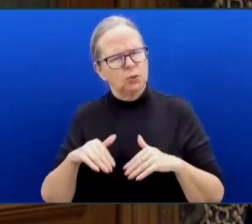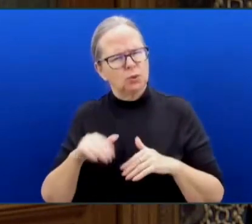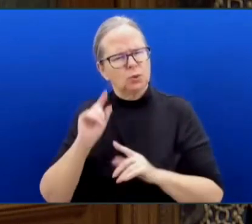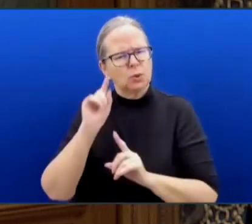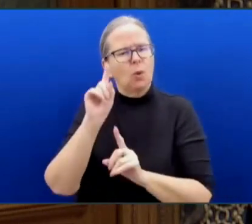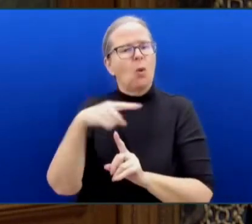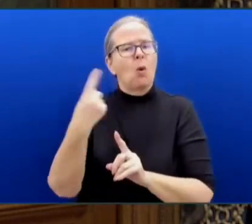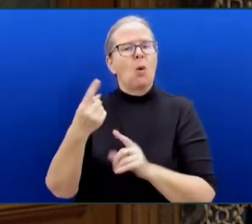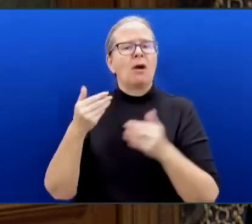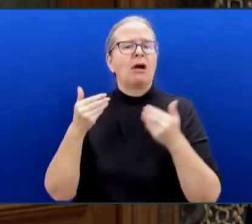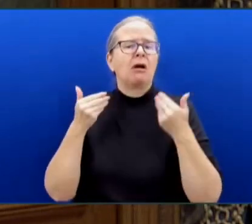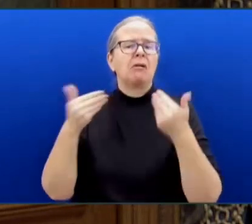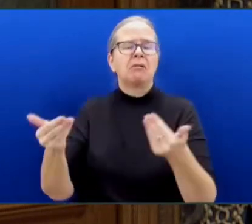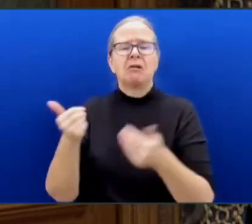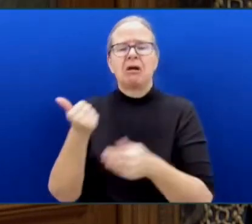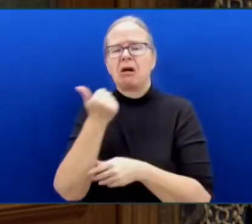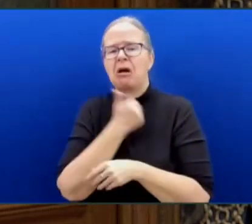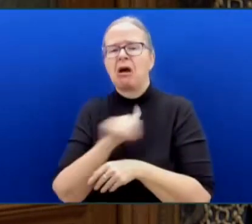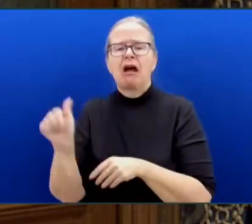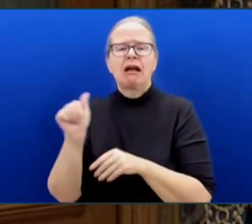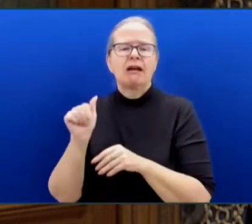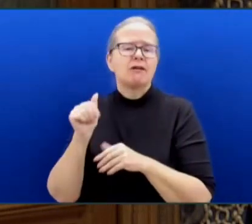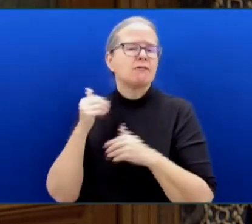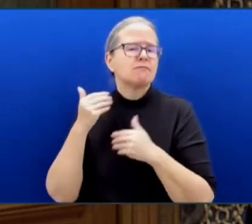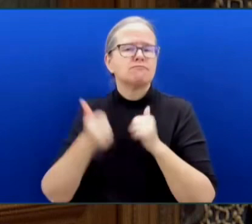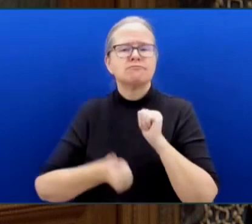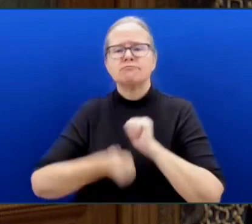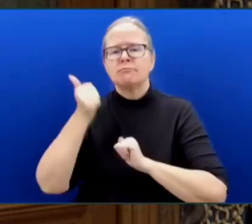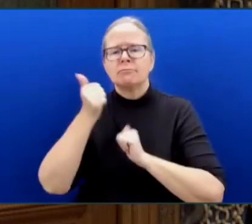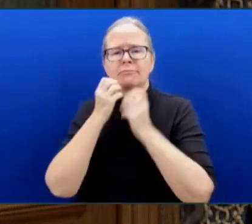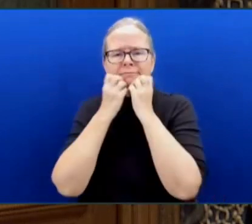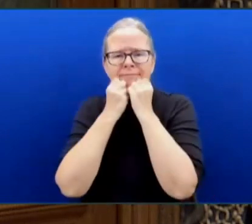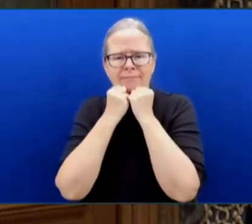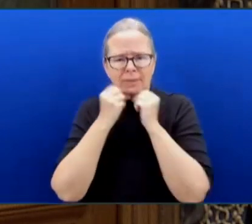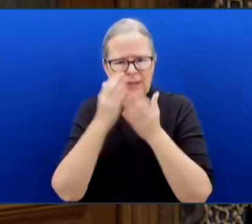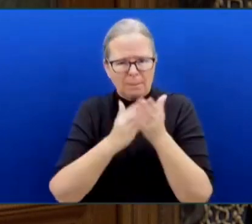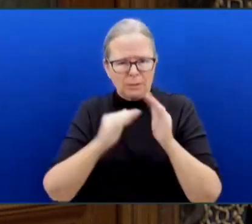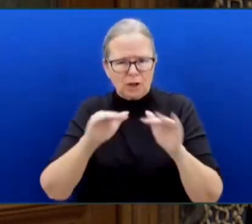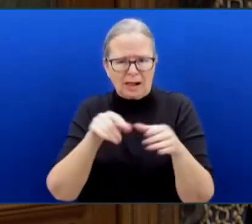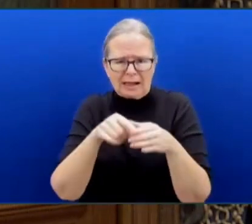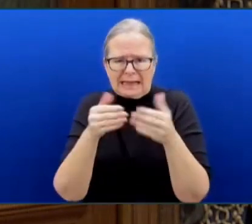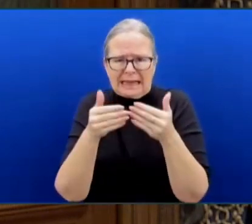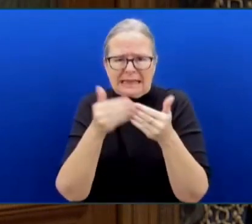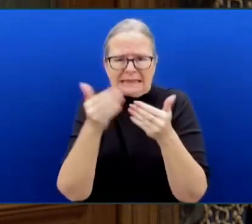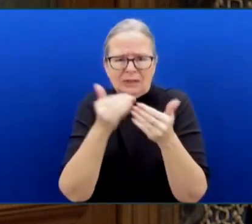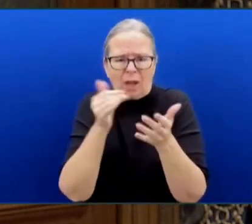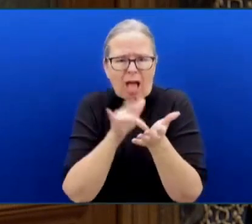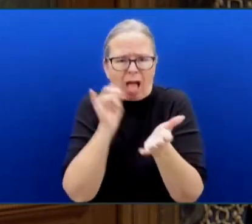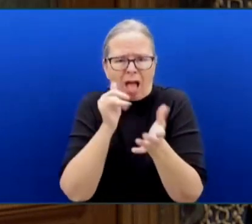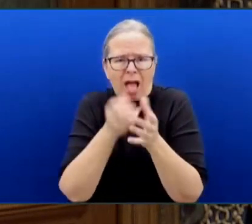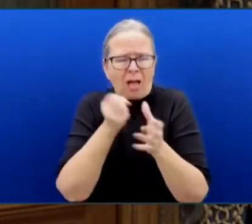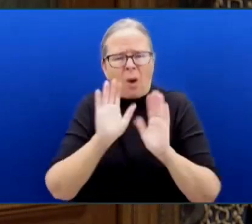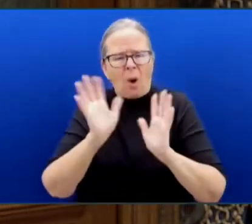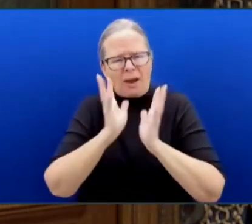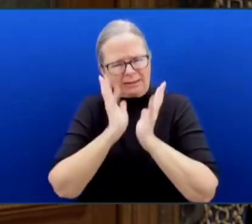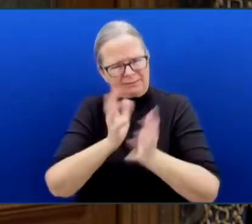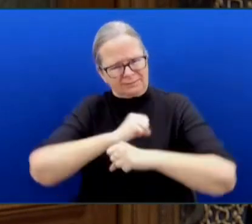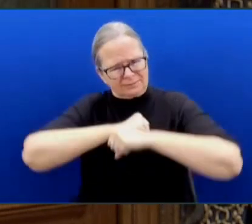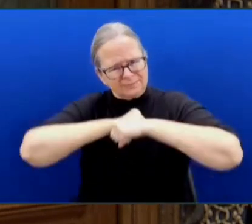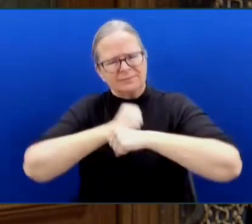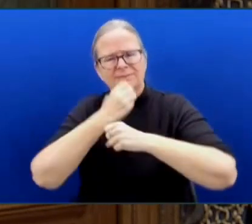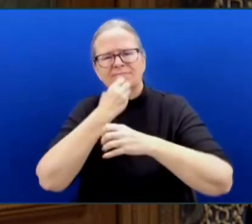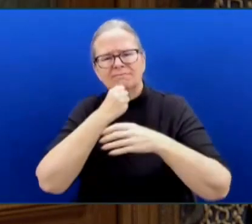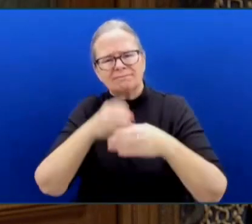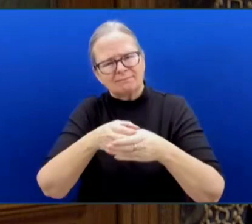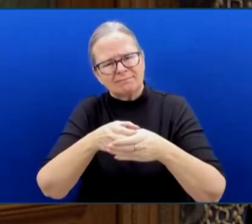special treatment that we need to be celebrating in this House. You know, when a social worker walks in to